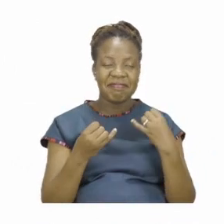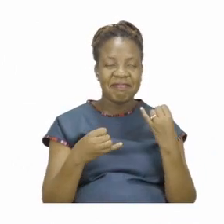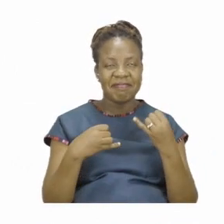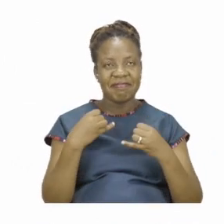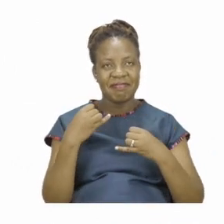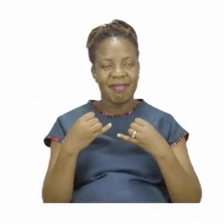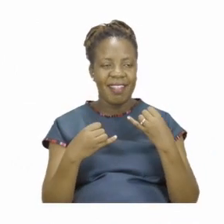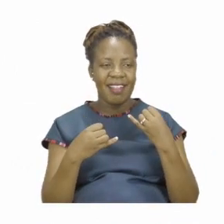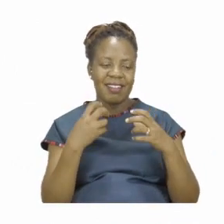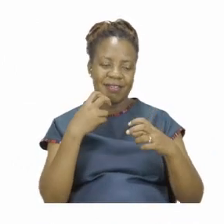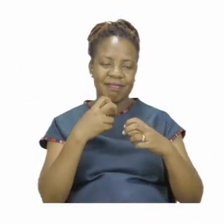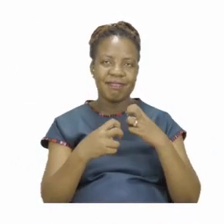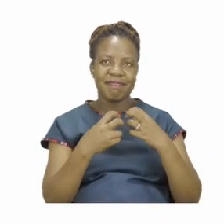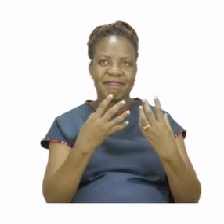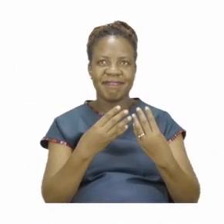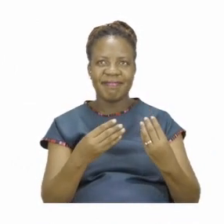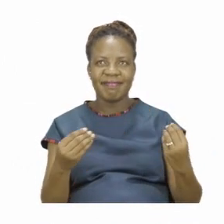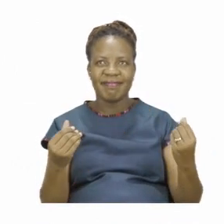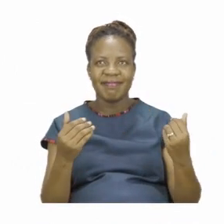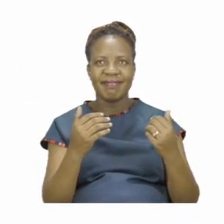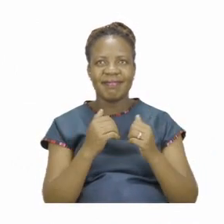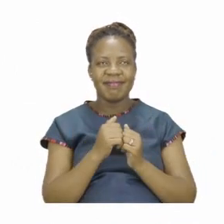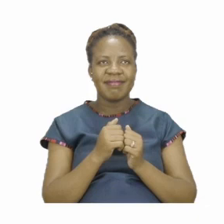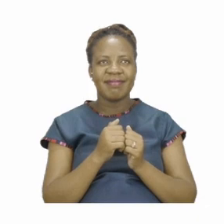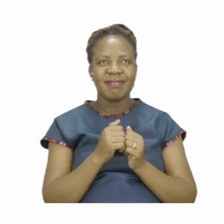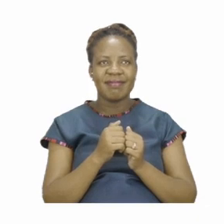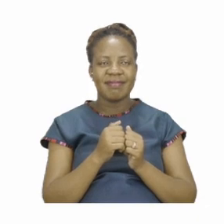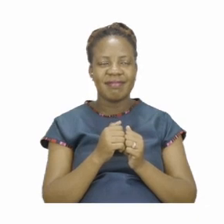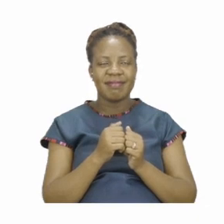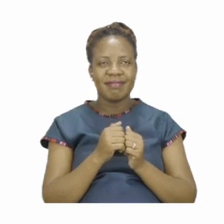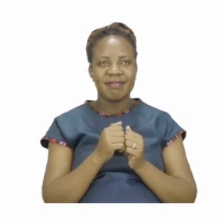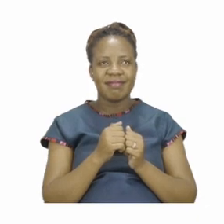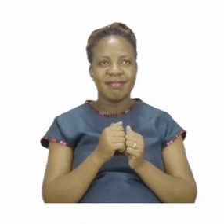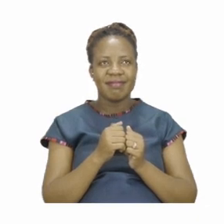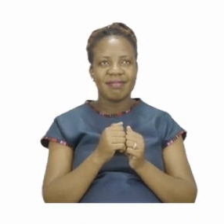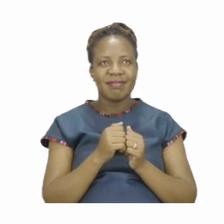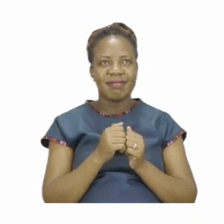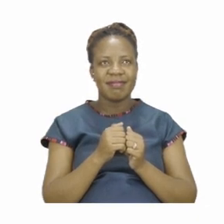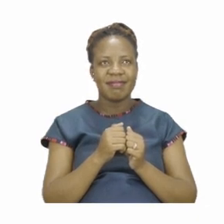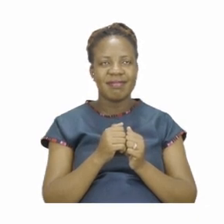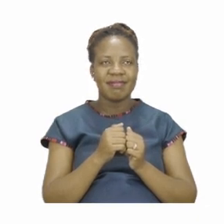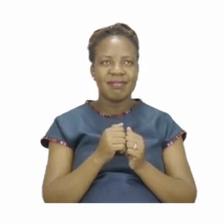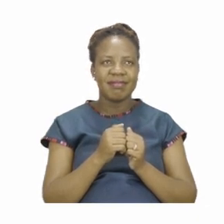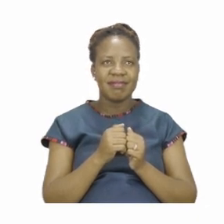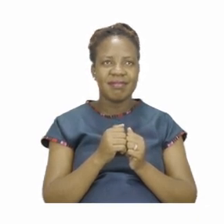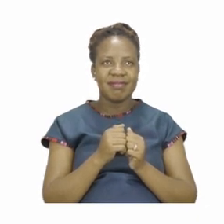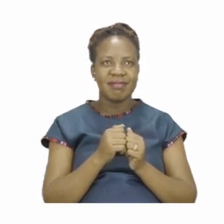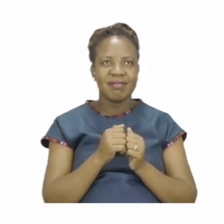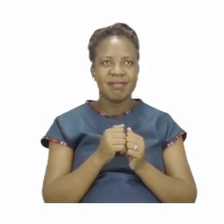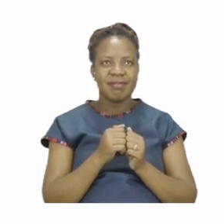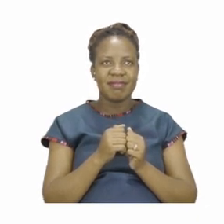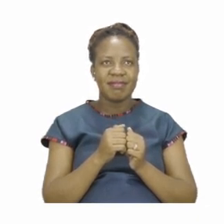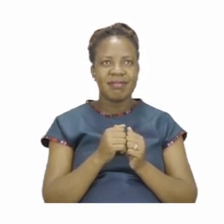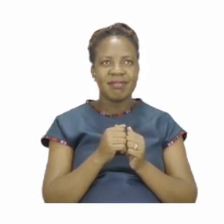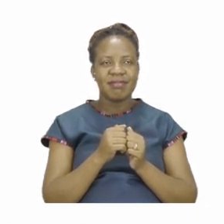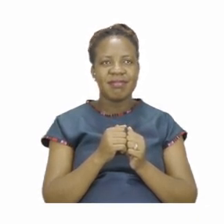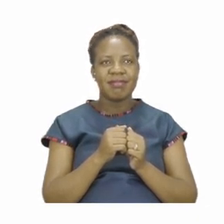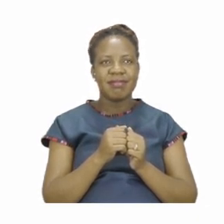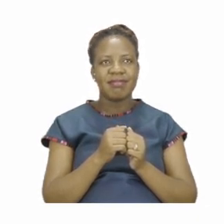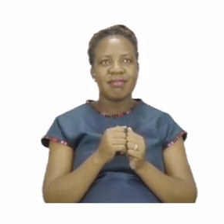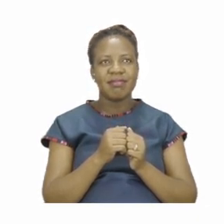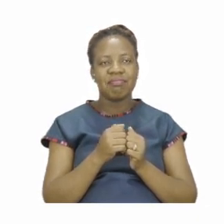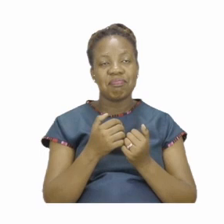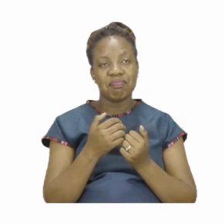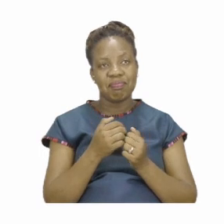our problem-solving sums. Today, our problem-solving sum that we're working on is number H, or the letter